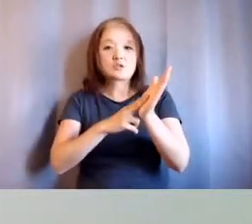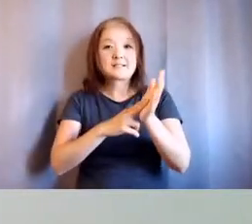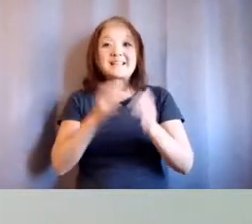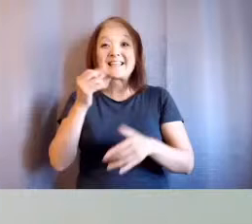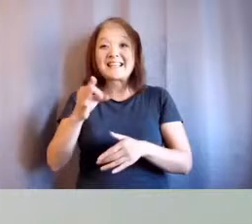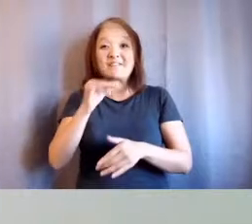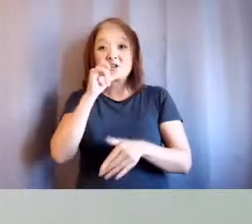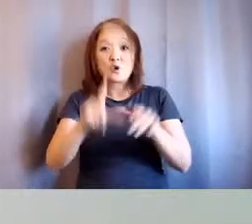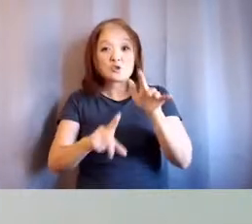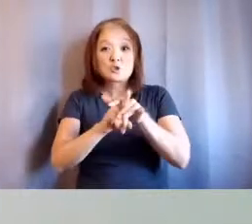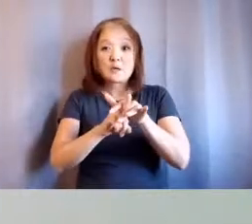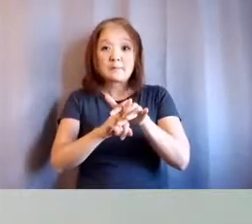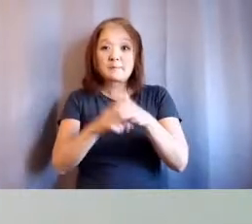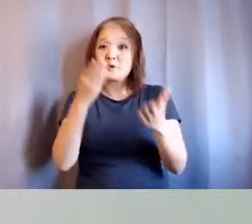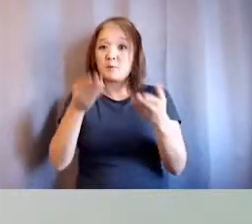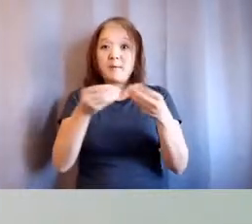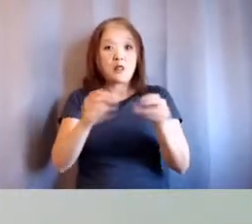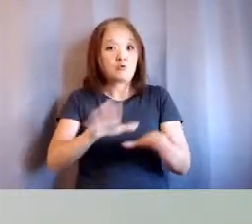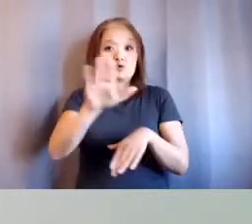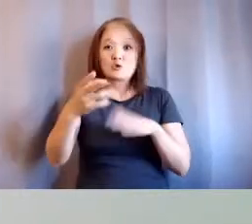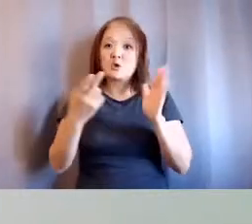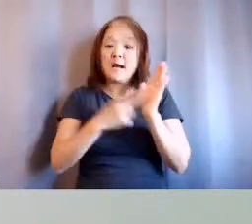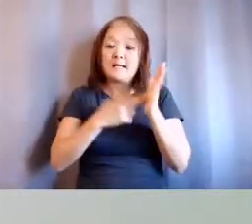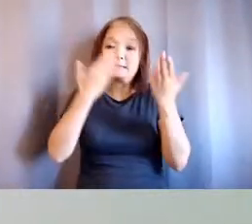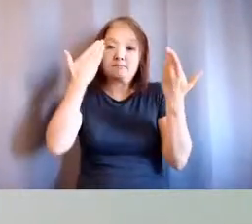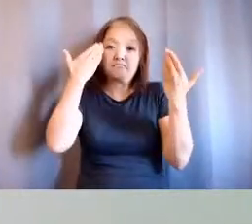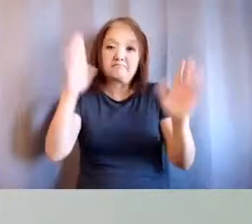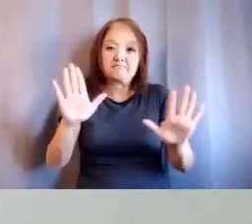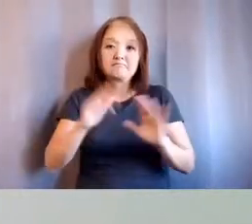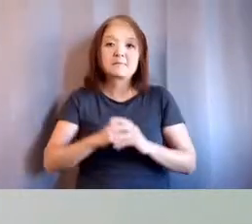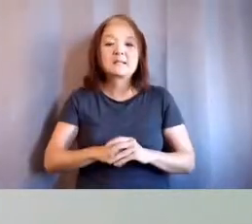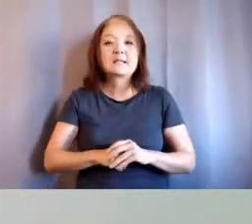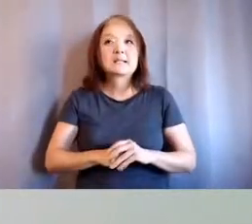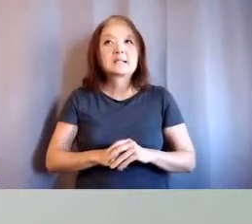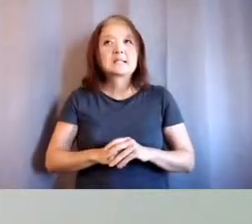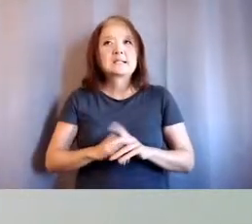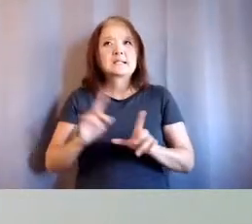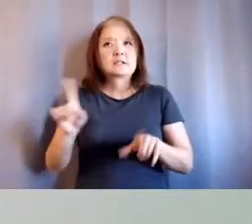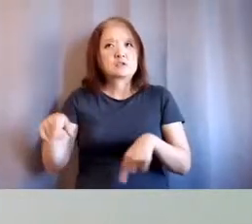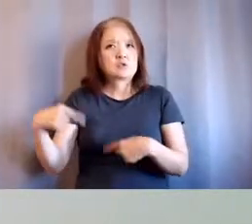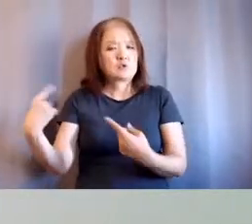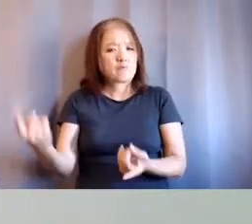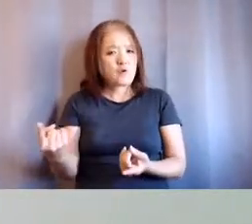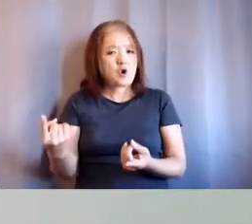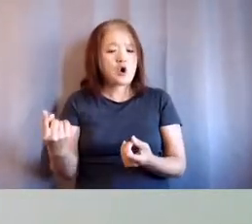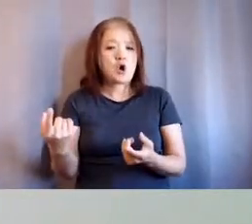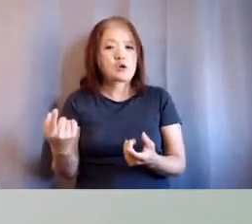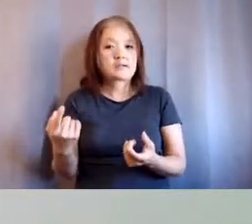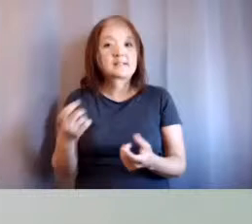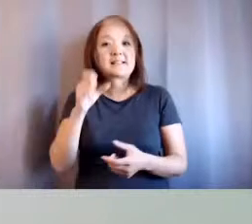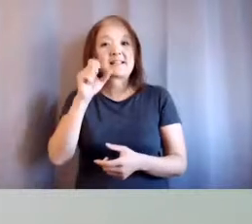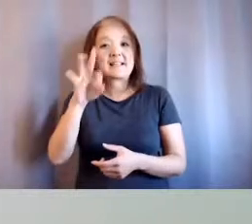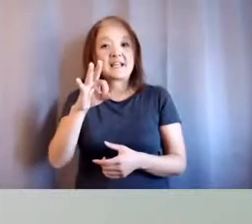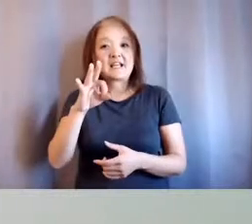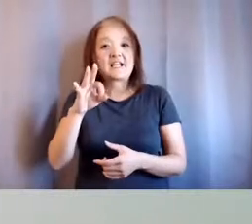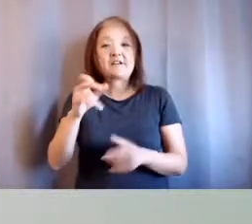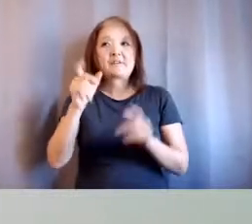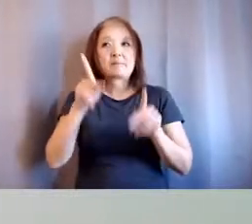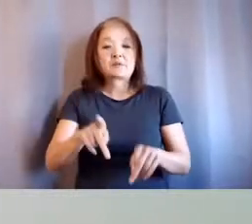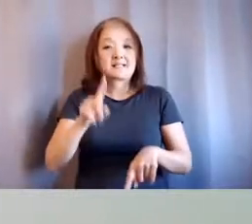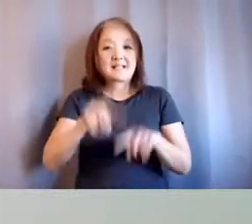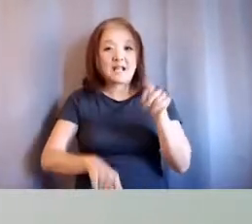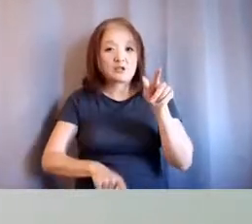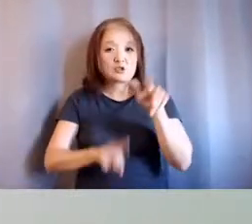have a contract after that point. I will say historically, if the person can't show up to the second or the third day,